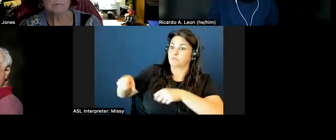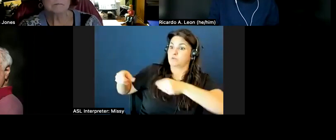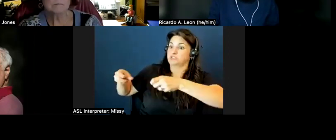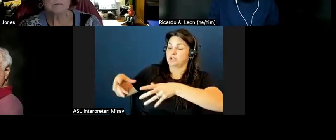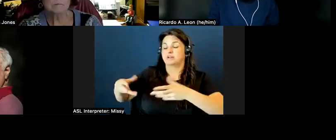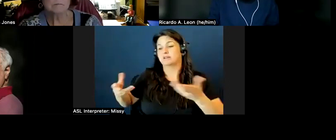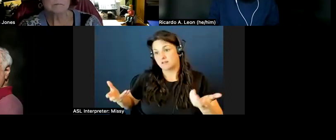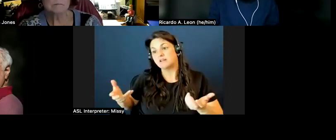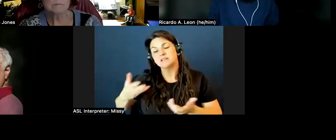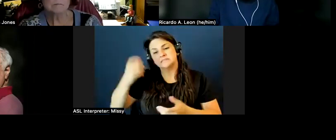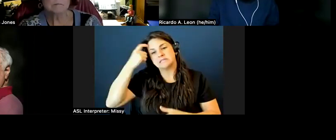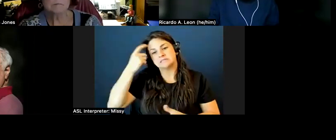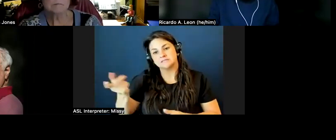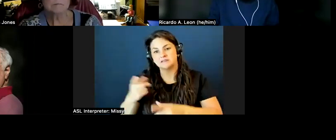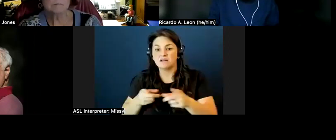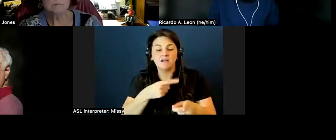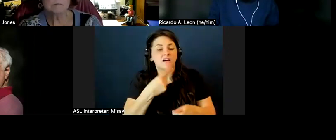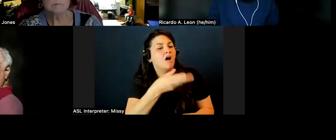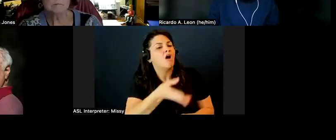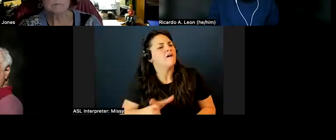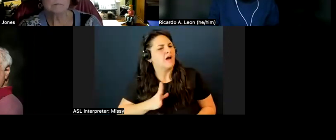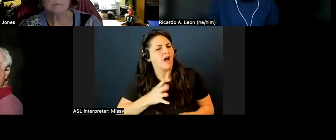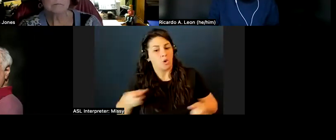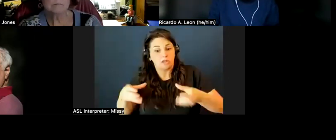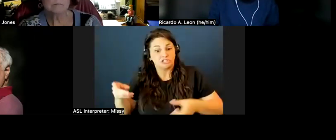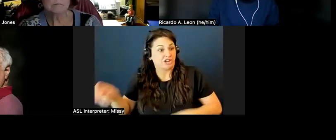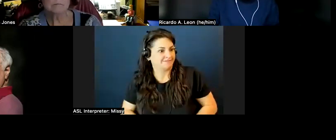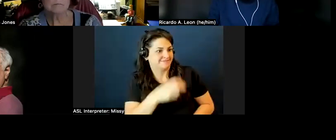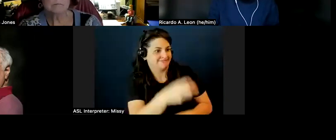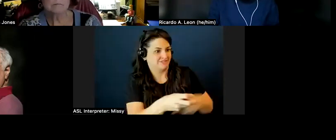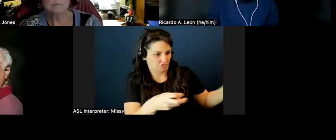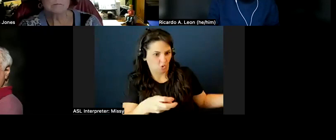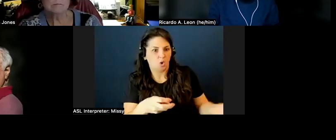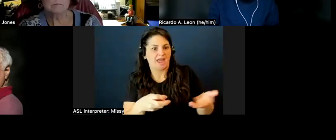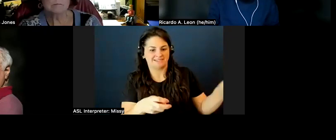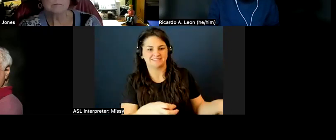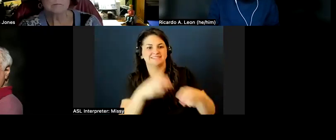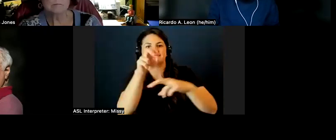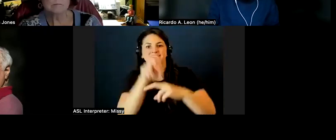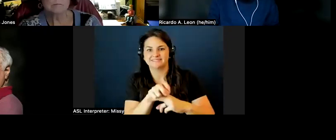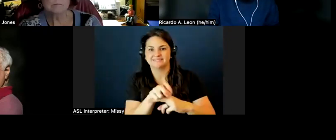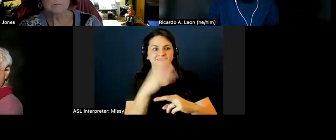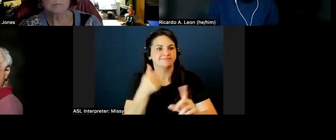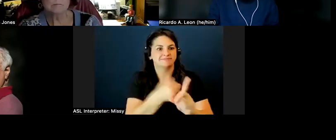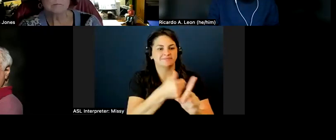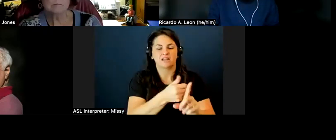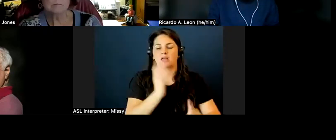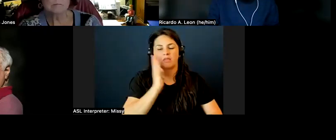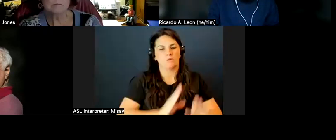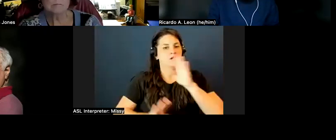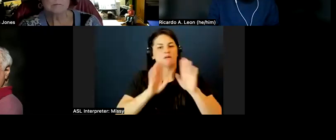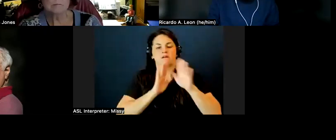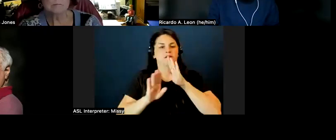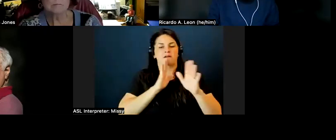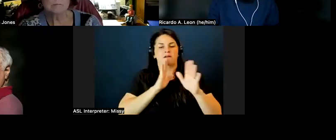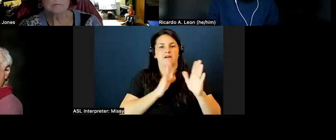say, okay, go buy a Coke or go do this, go do that, they're going to encounter all kinds of problems. They're